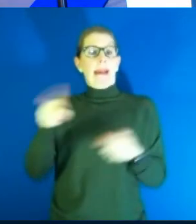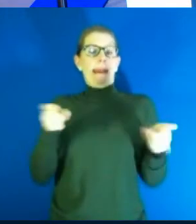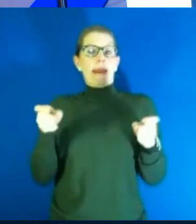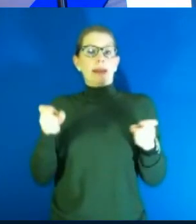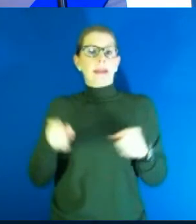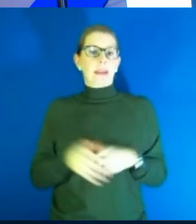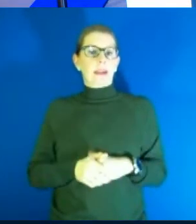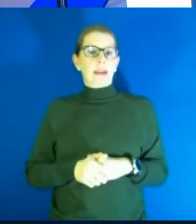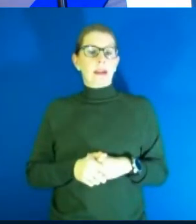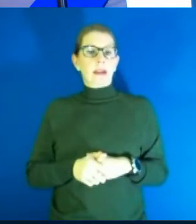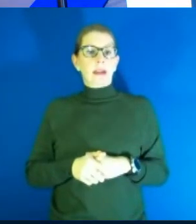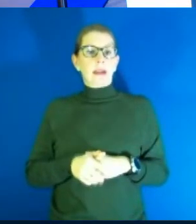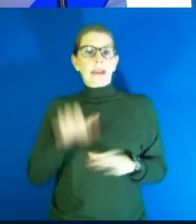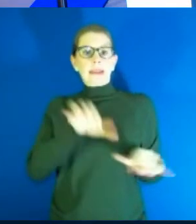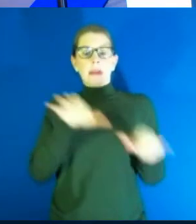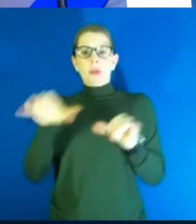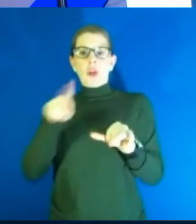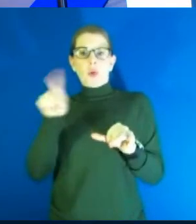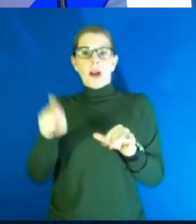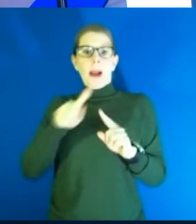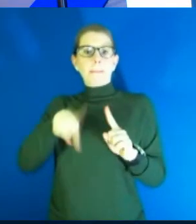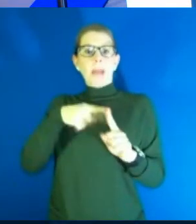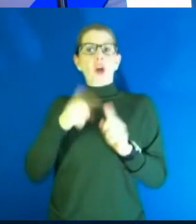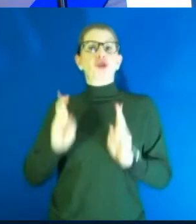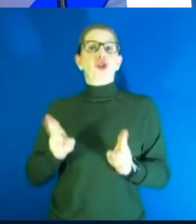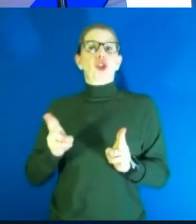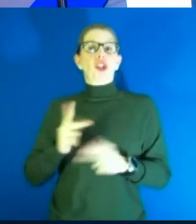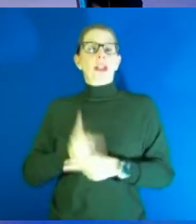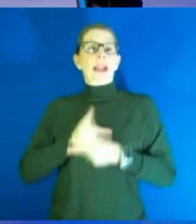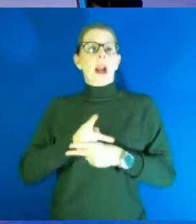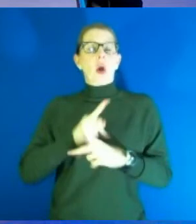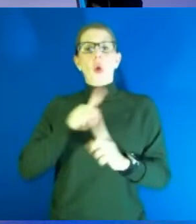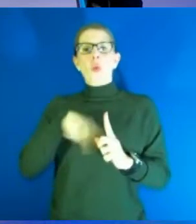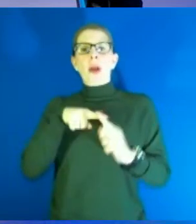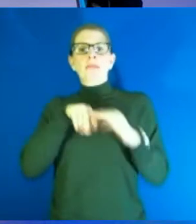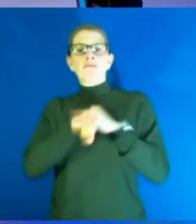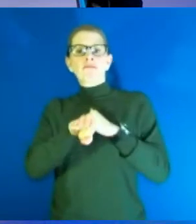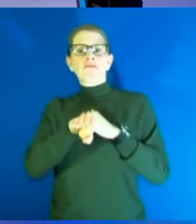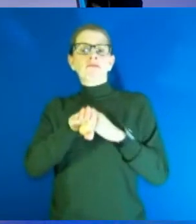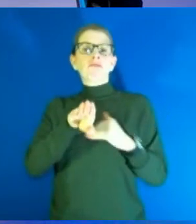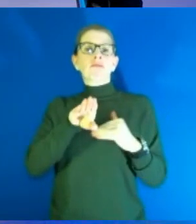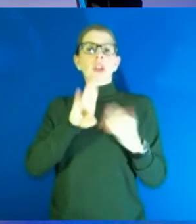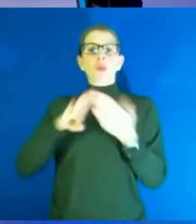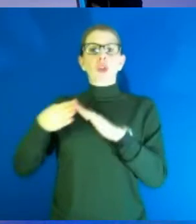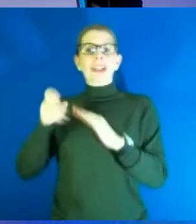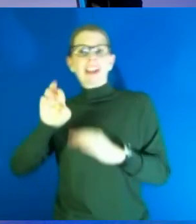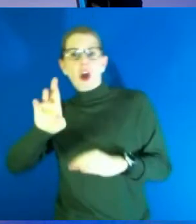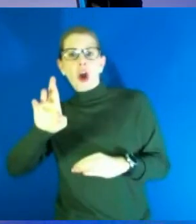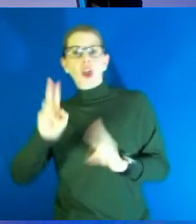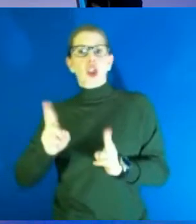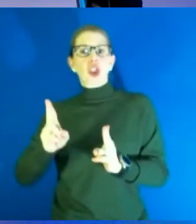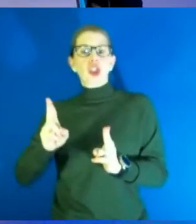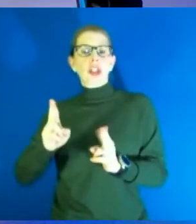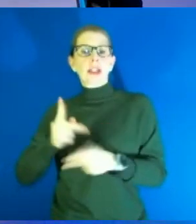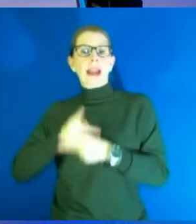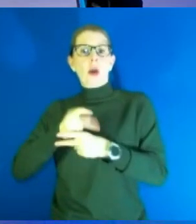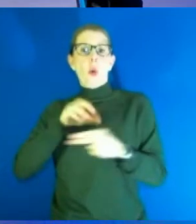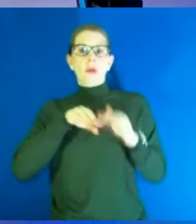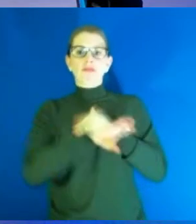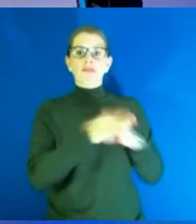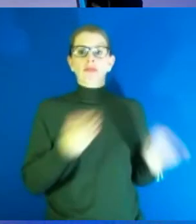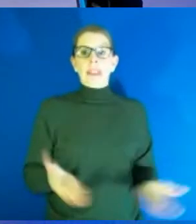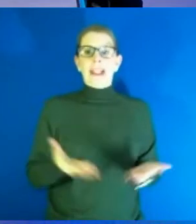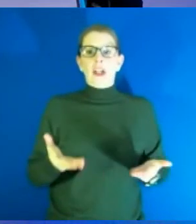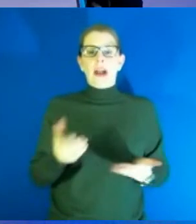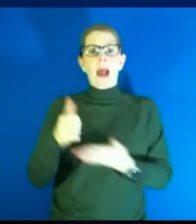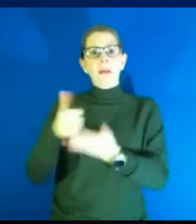then a similar question about urgent care. So when to go to a community ER, an urgent care, or come here? Right. Help us